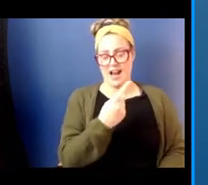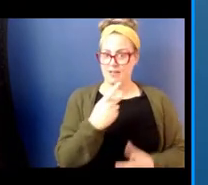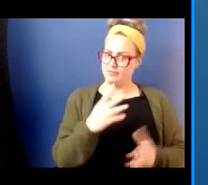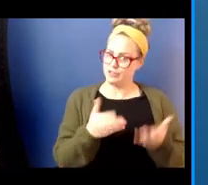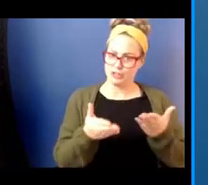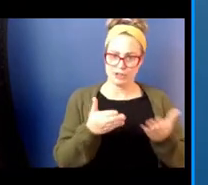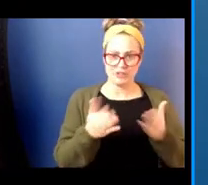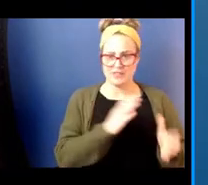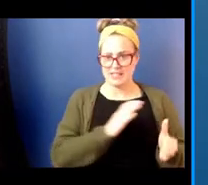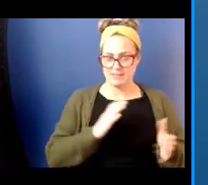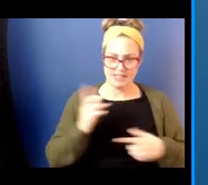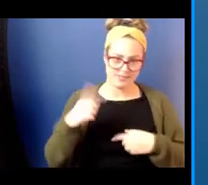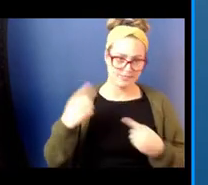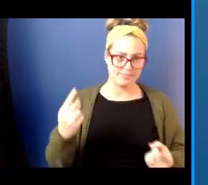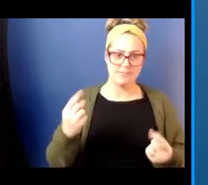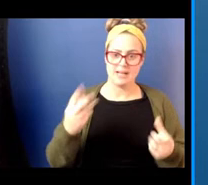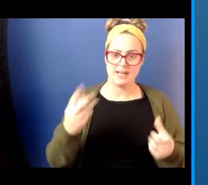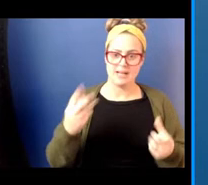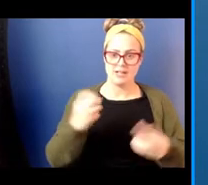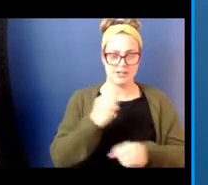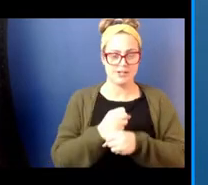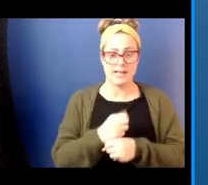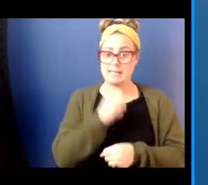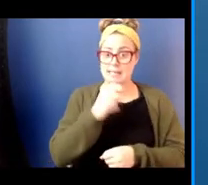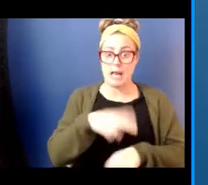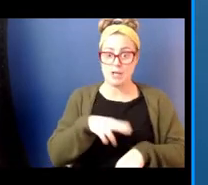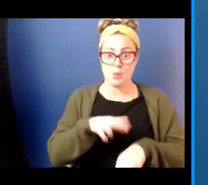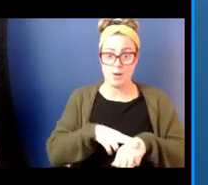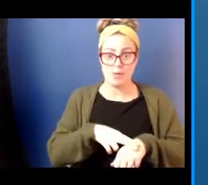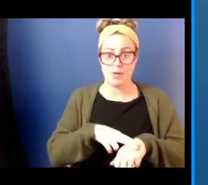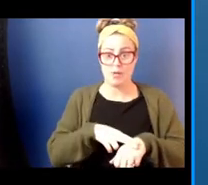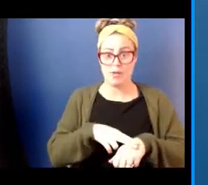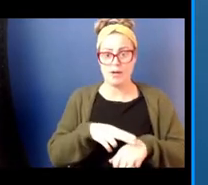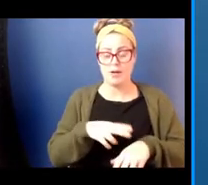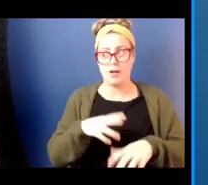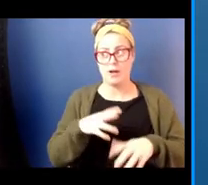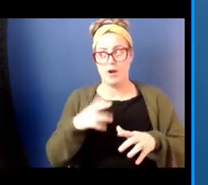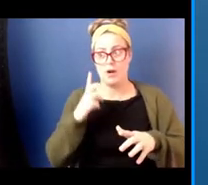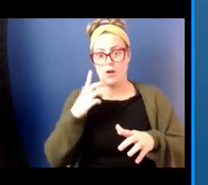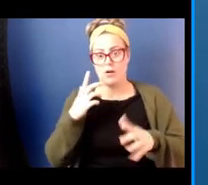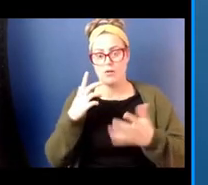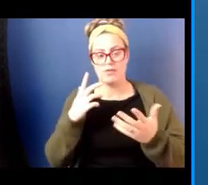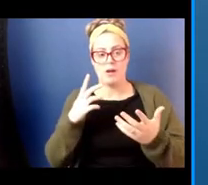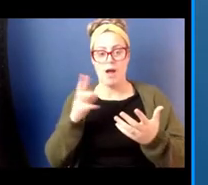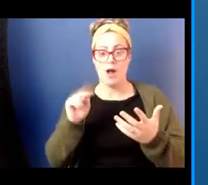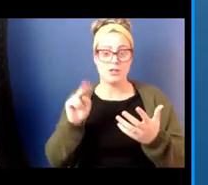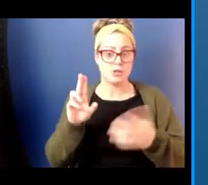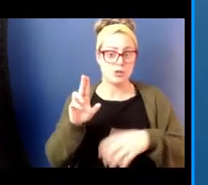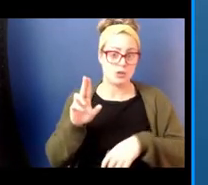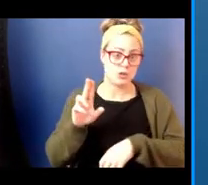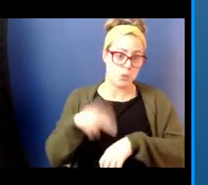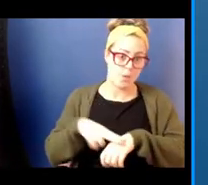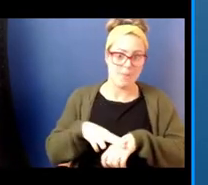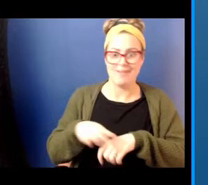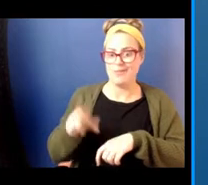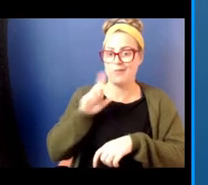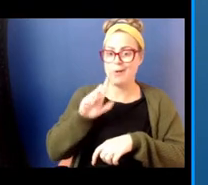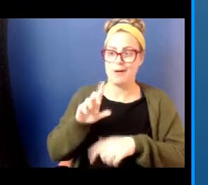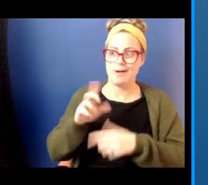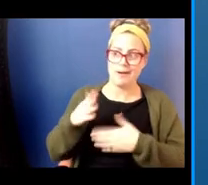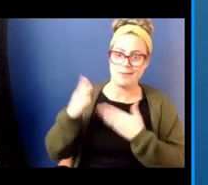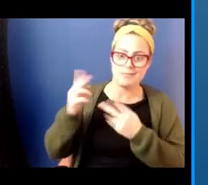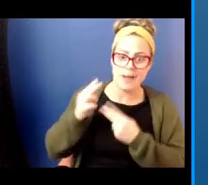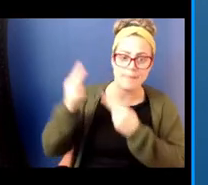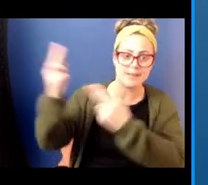us to get a communication or a recommendation from a president or a nominee um